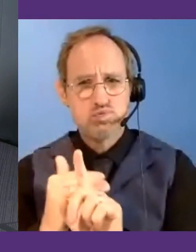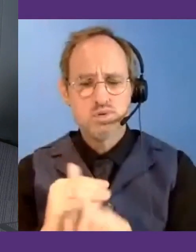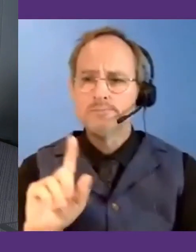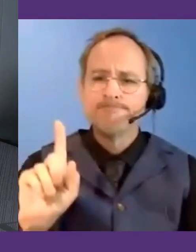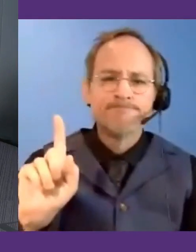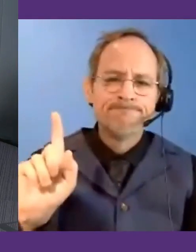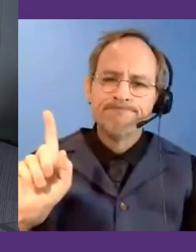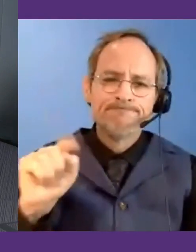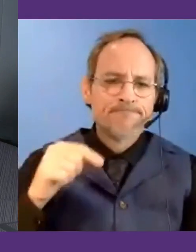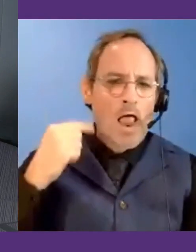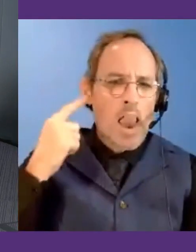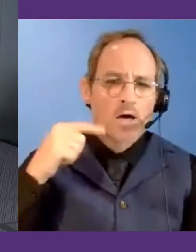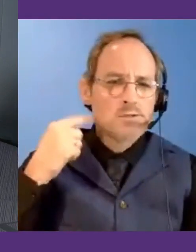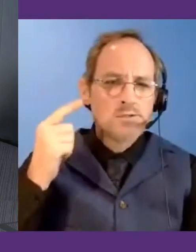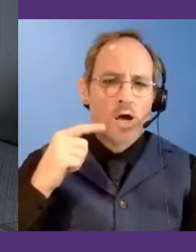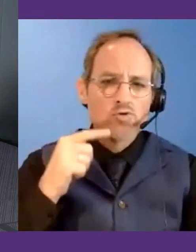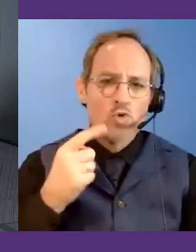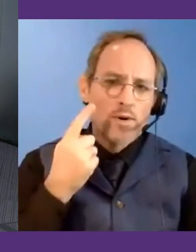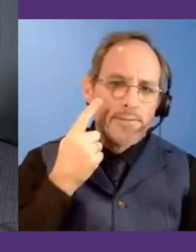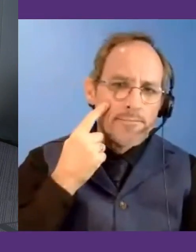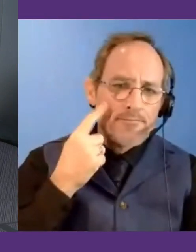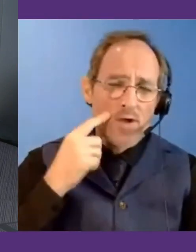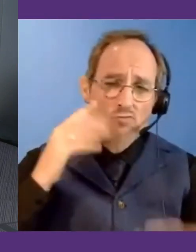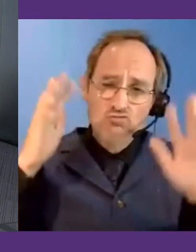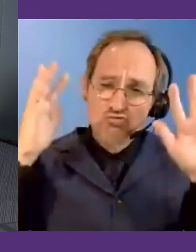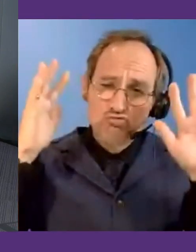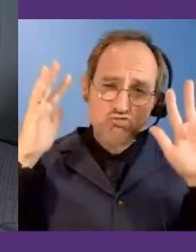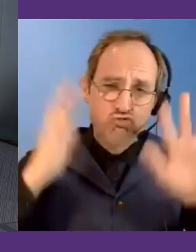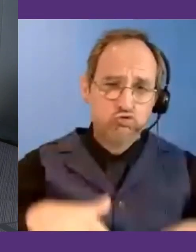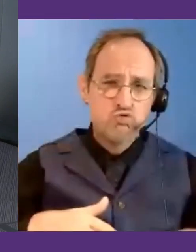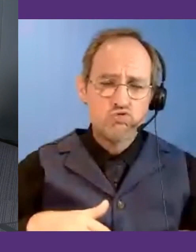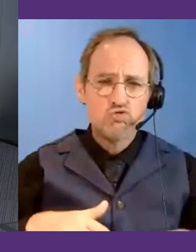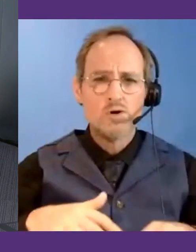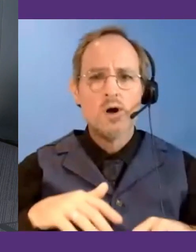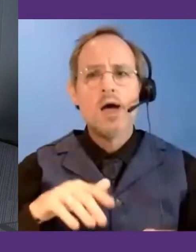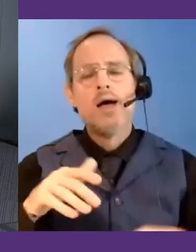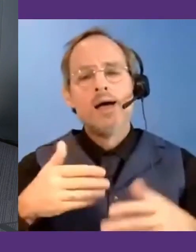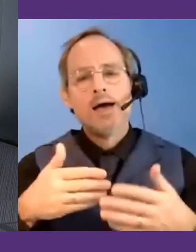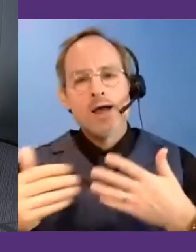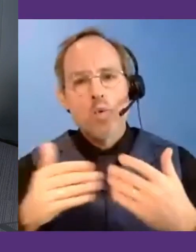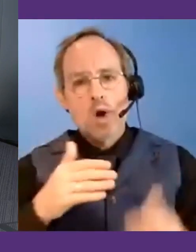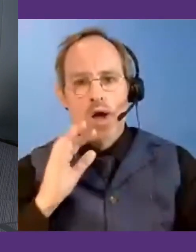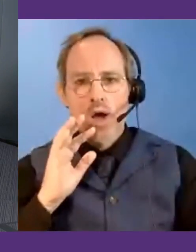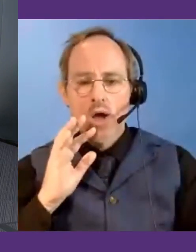out the window. Yeah, it's absolutely tipping. But welcome to TechShare Pro. Lovely to see